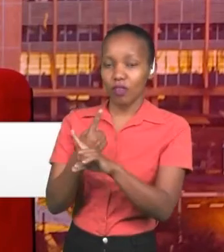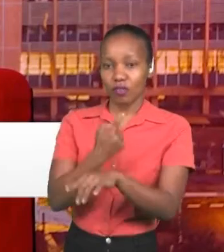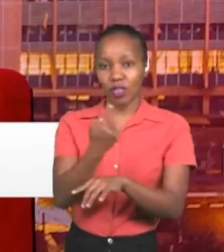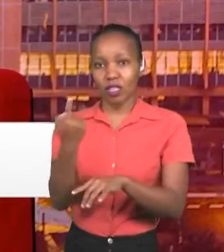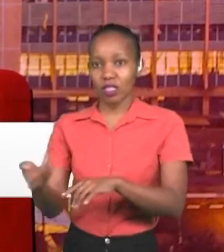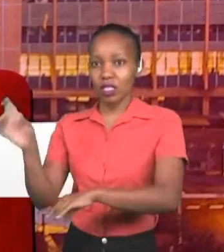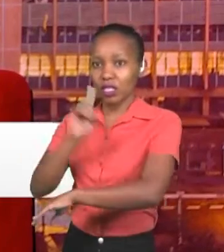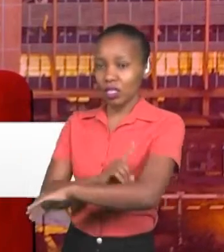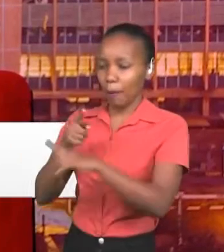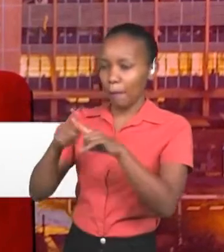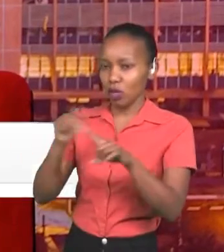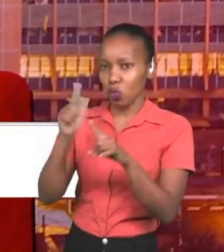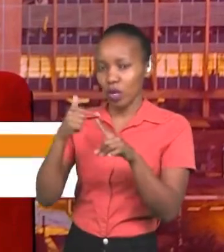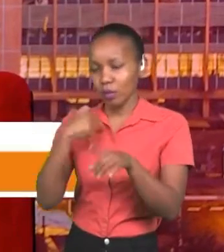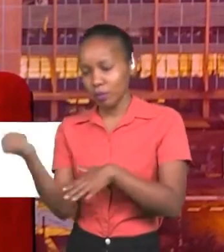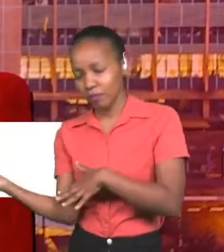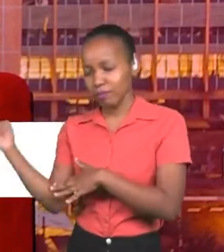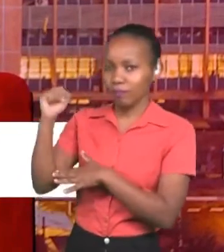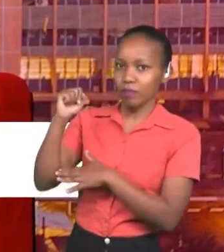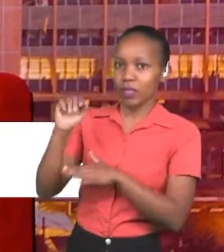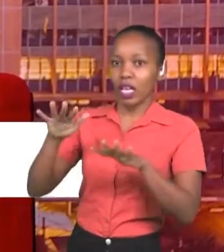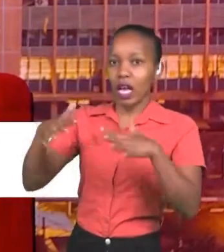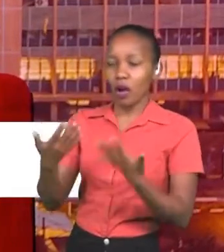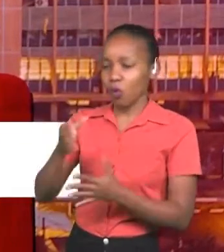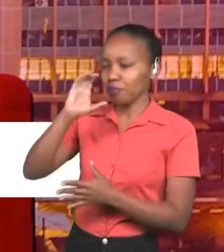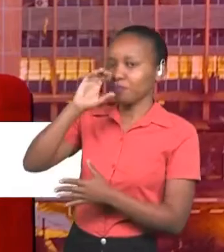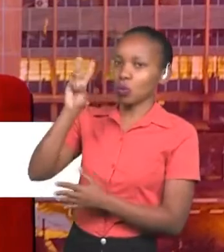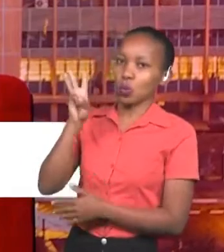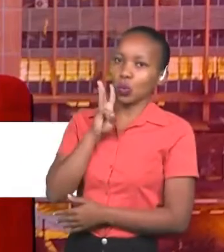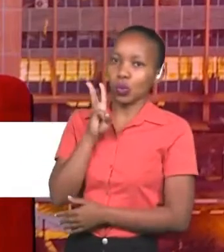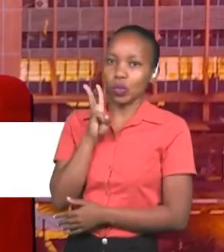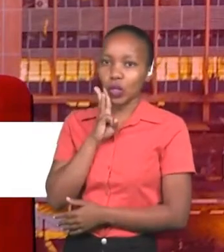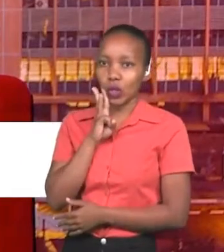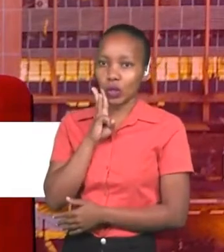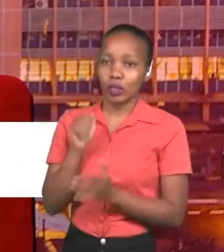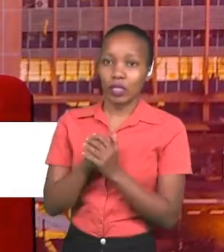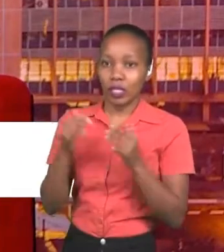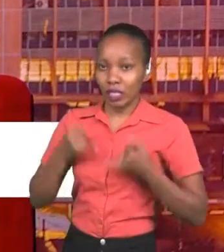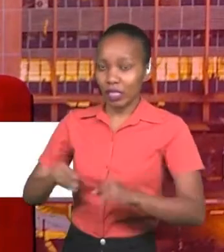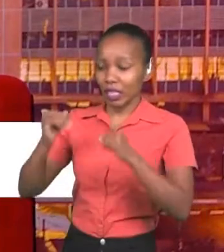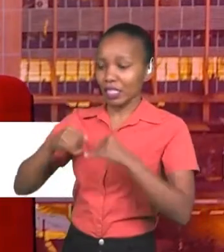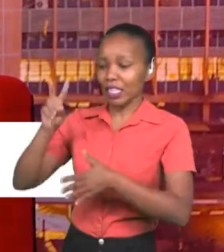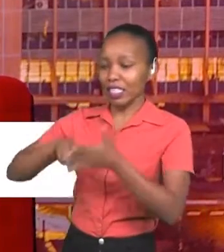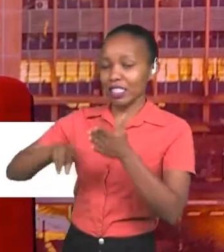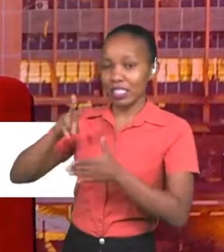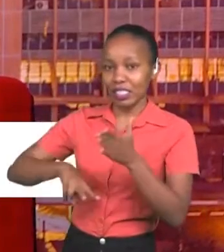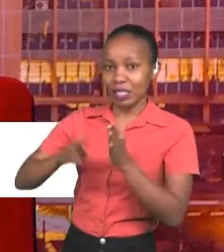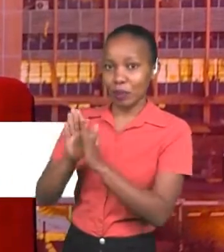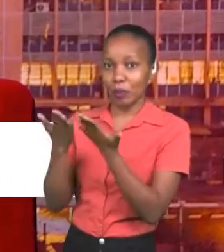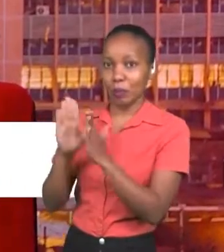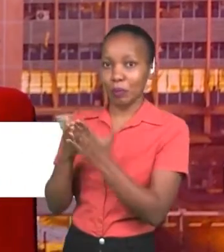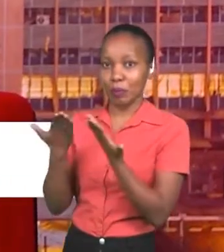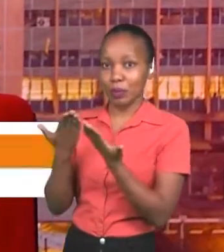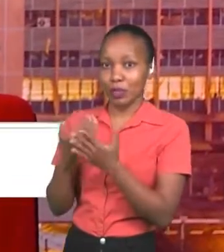day. Okay. But then when I wake up, my normal routine ni kukunywa tu maji. I try reading.